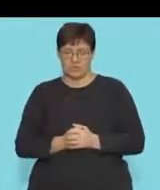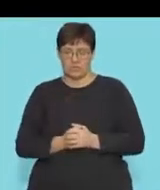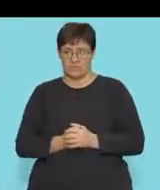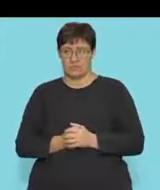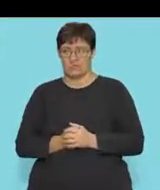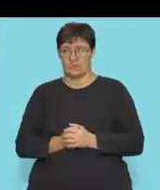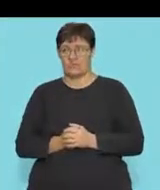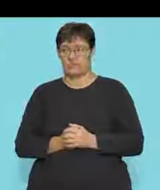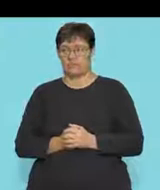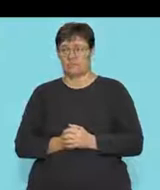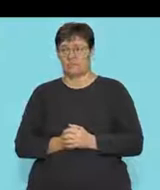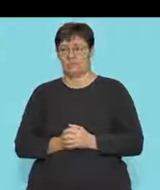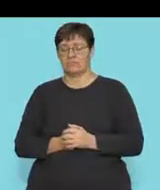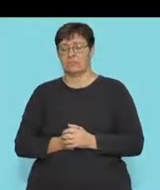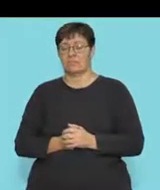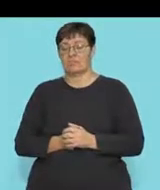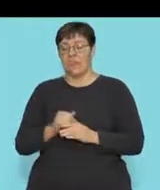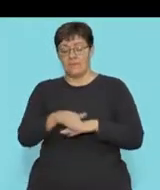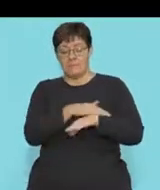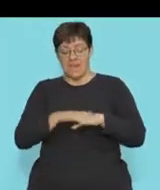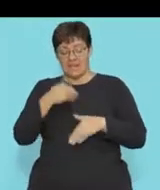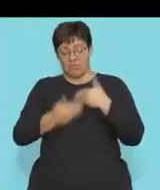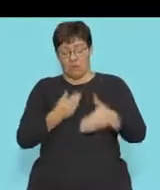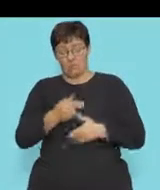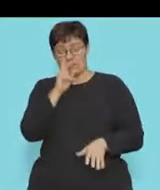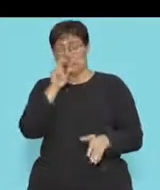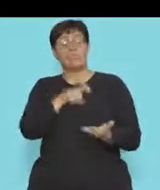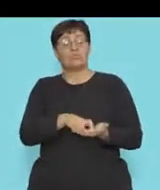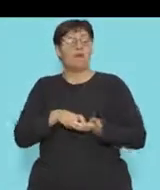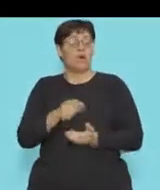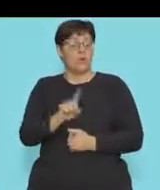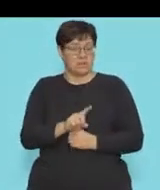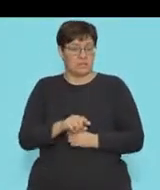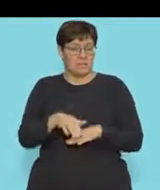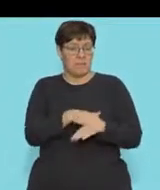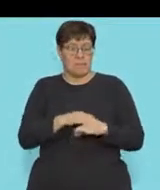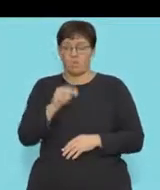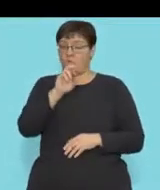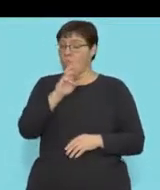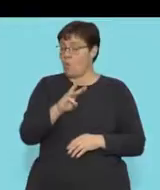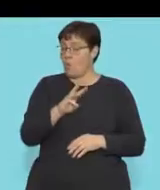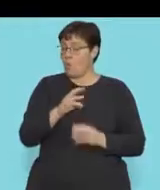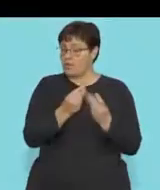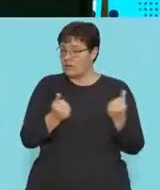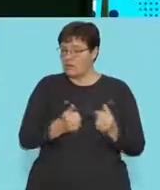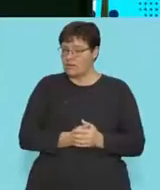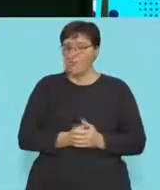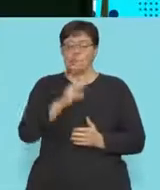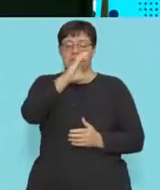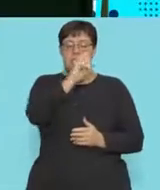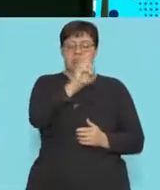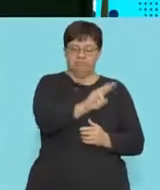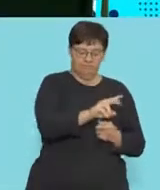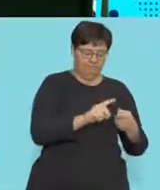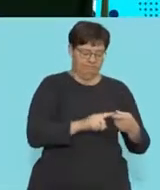guys, the basic process of photosynthesis requires the basic raw materials, which are carbon